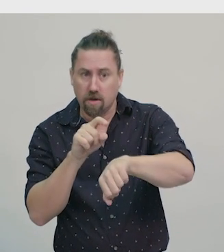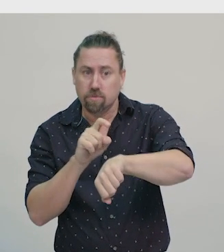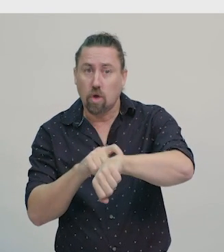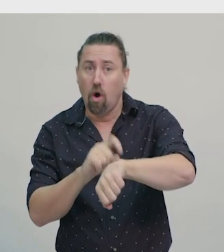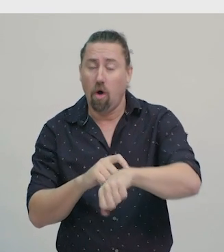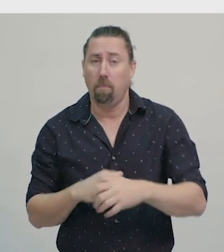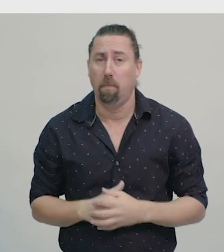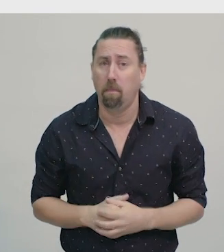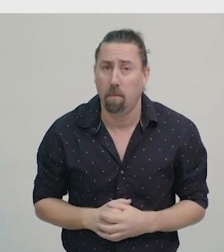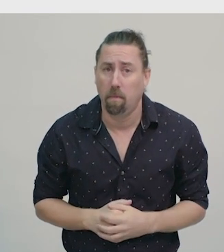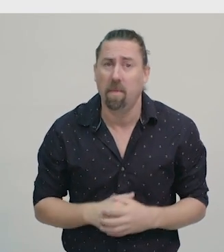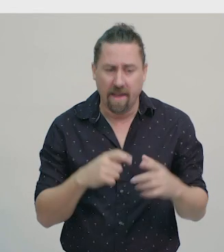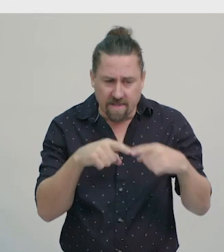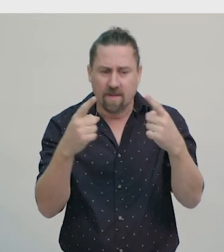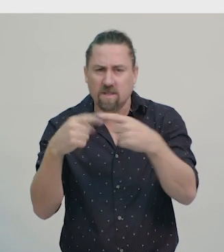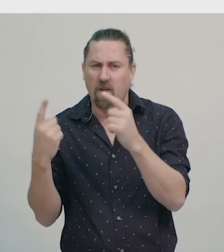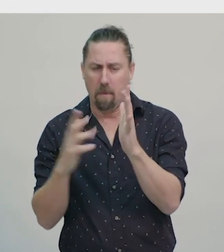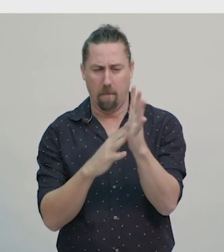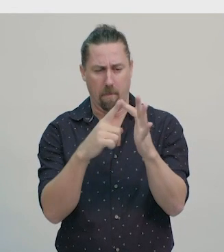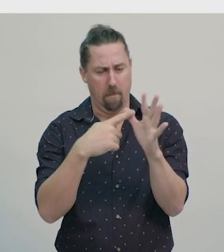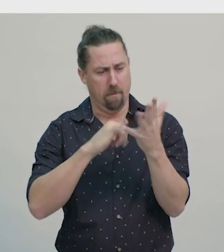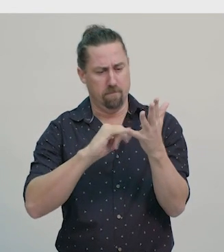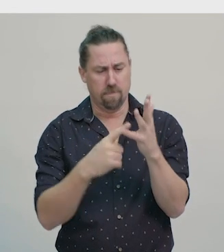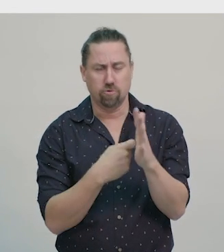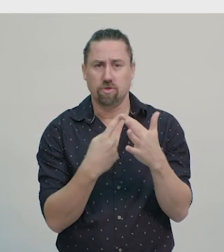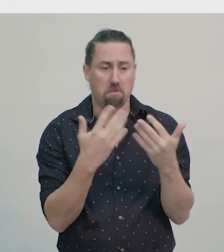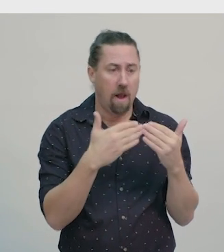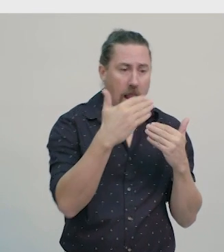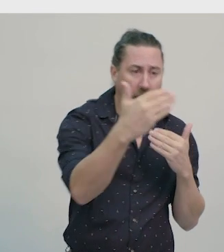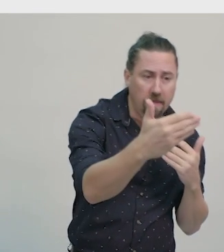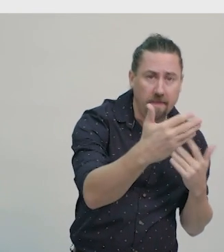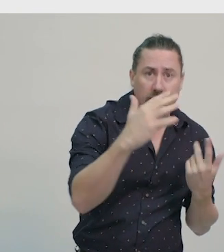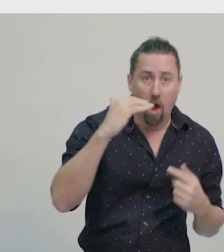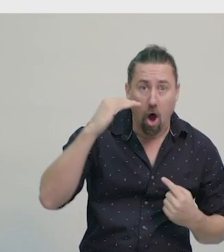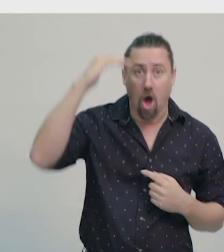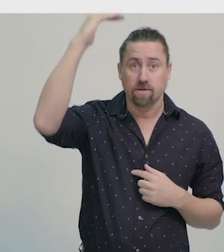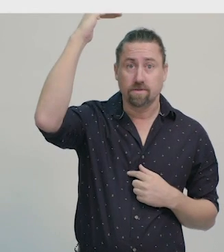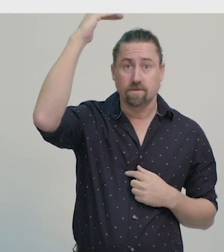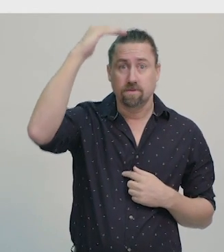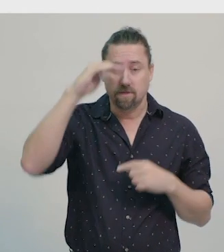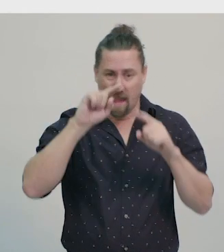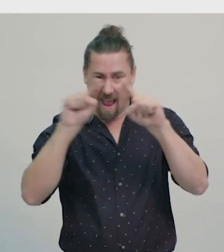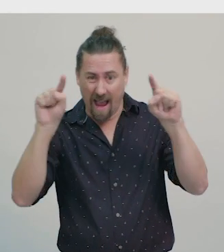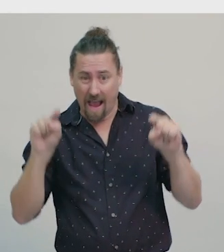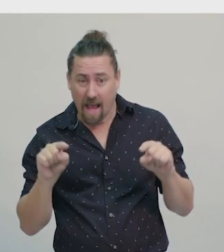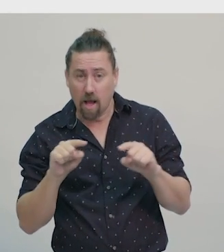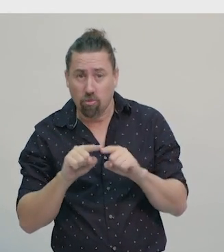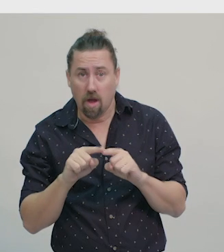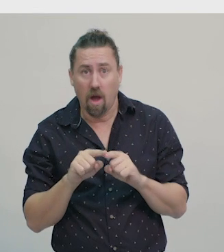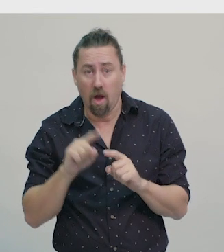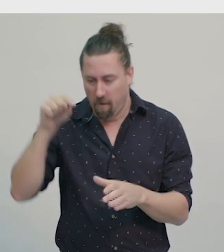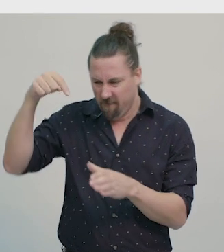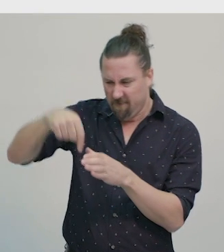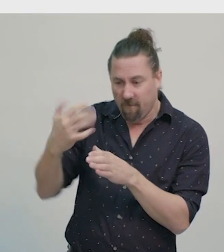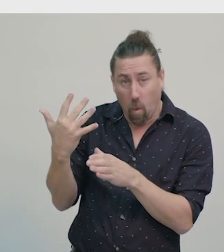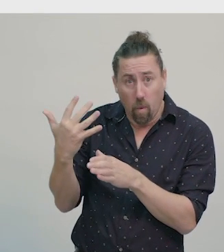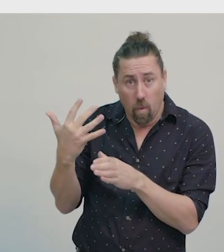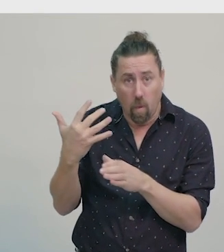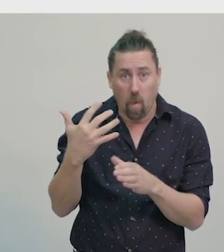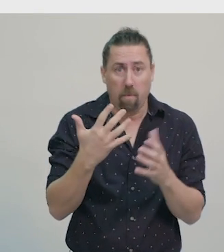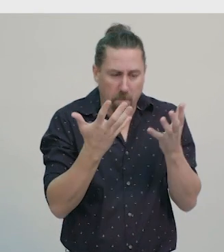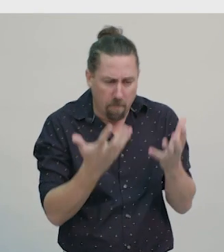the beach, we would see how many cups of sand would fit inside it. 1, 2, 3, 4,